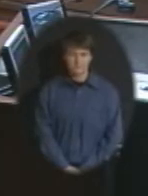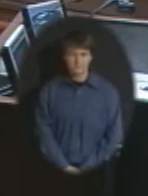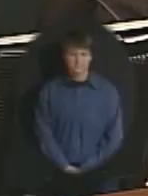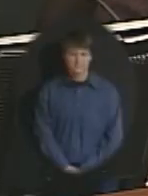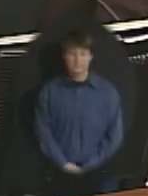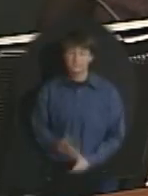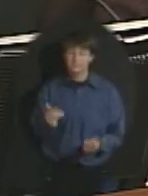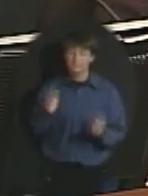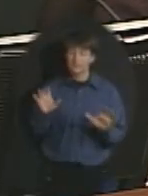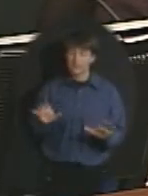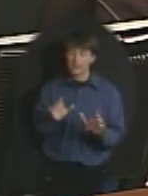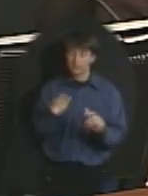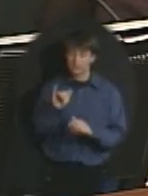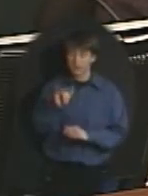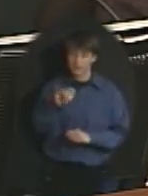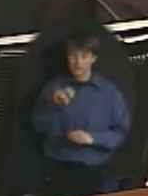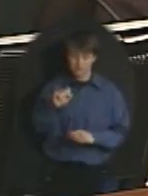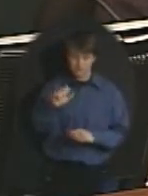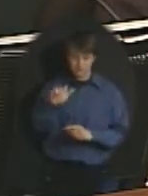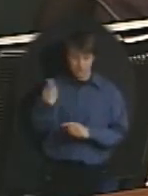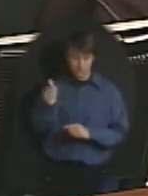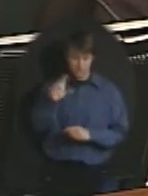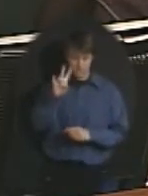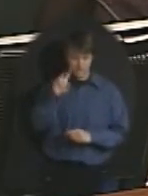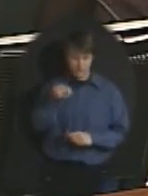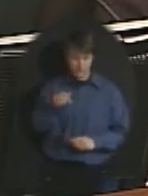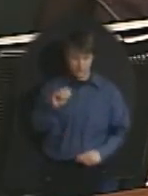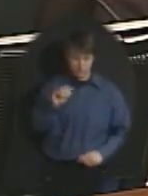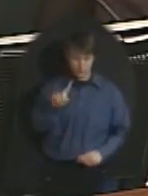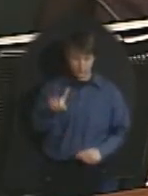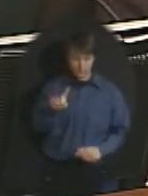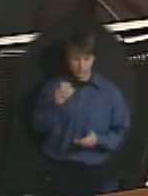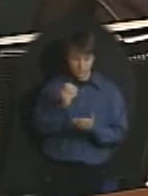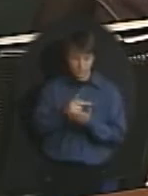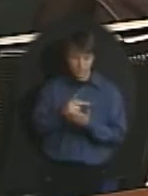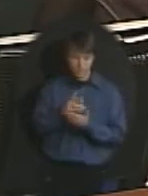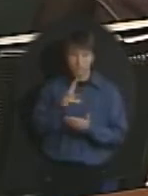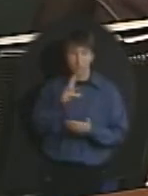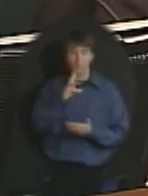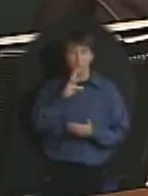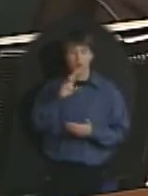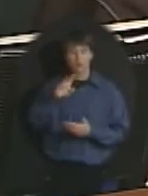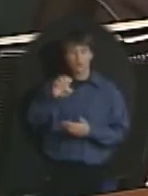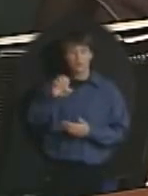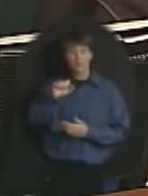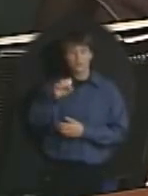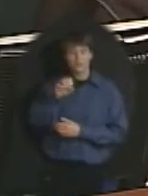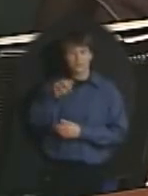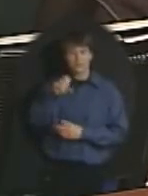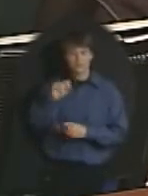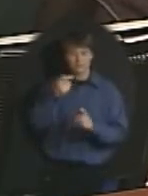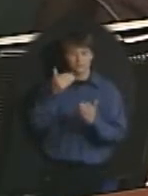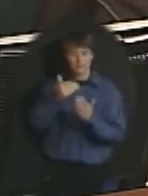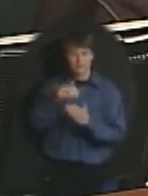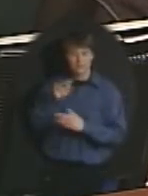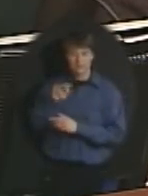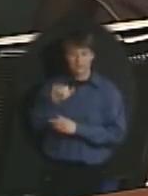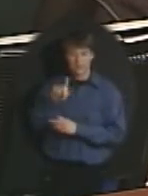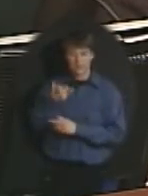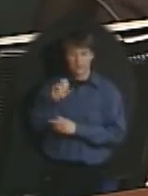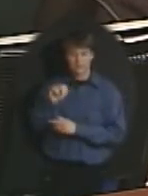On to our action items other. 7.01, approval of a water easement near Madison Place. Any comments or